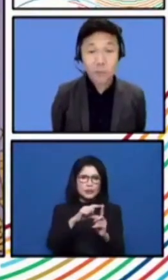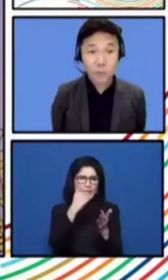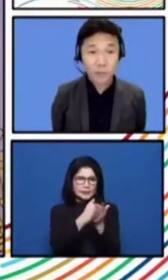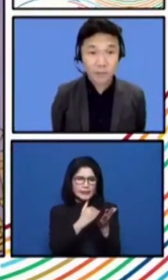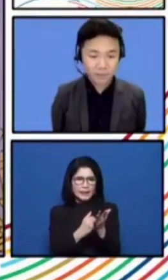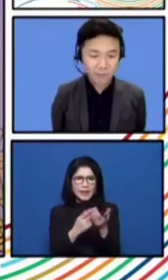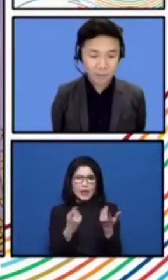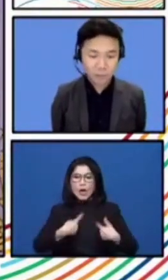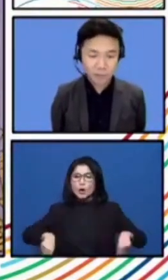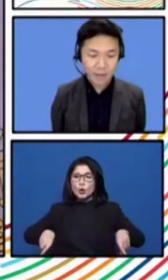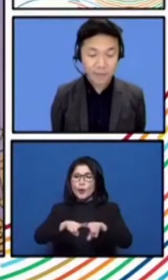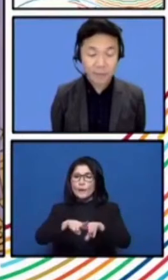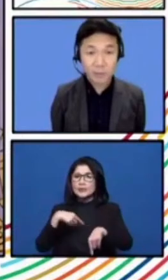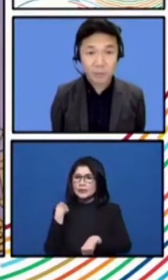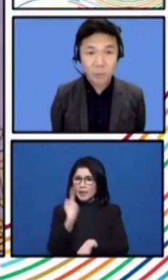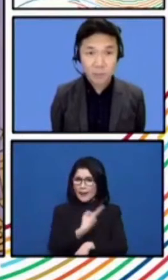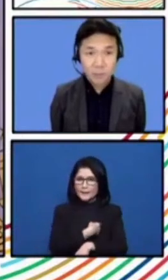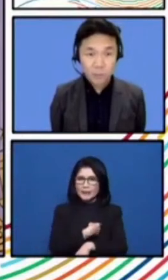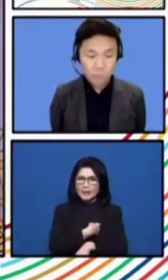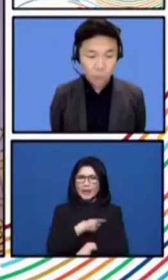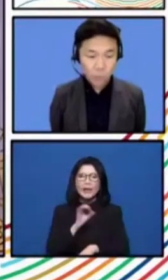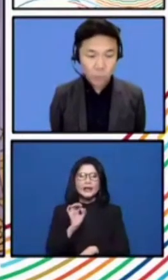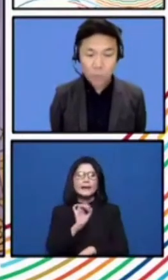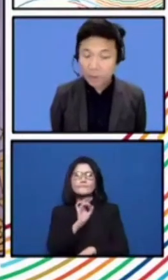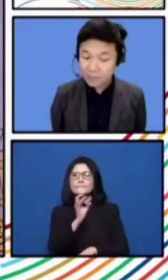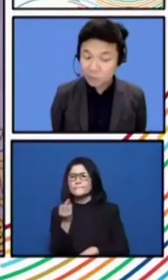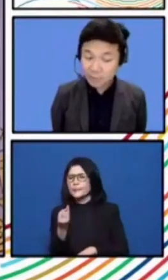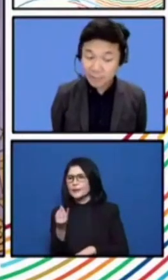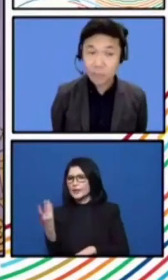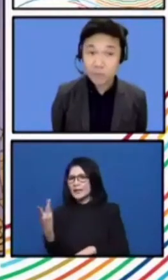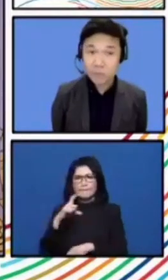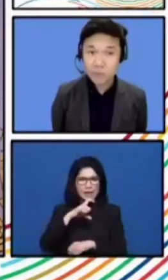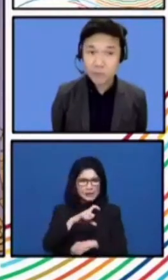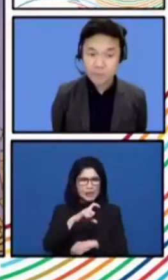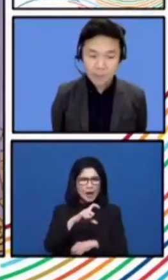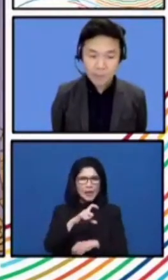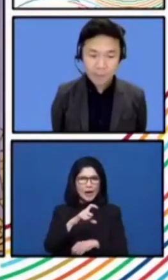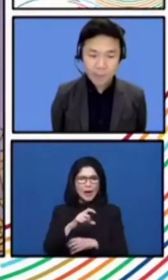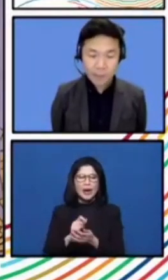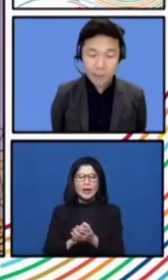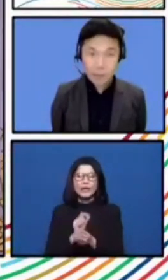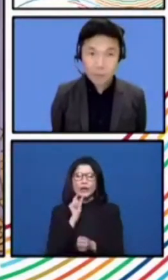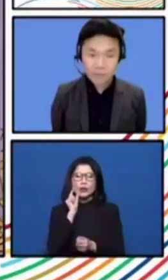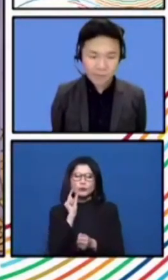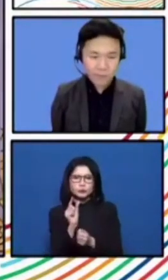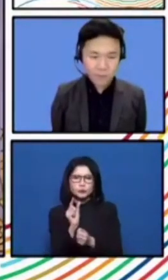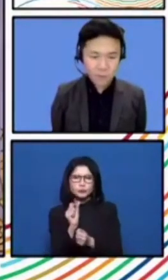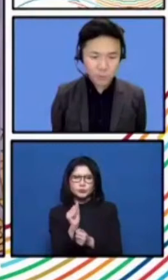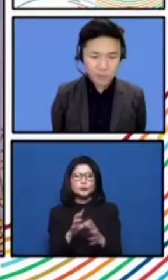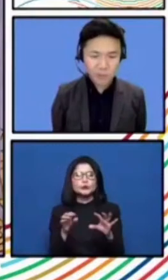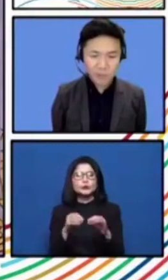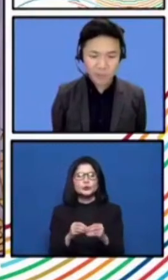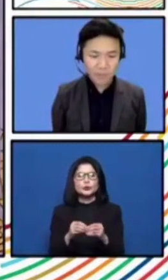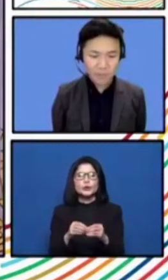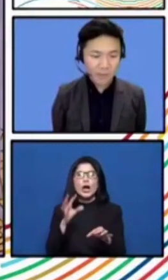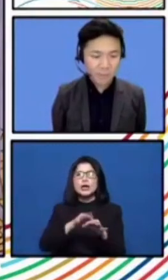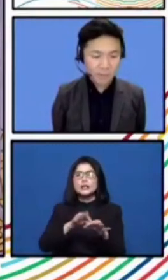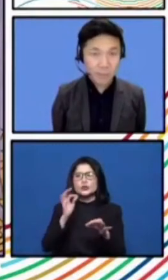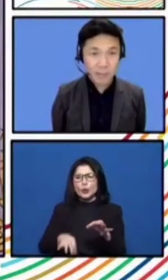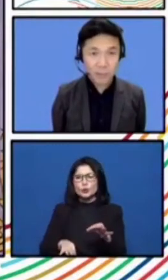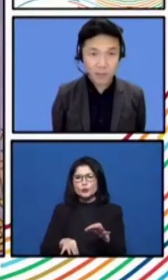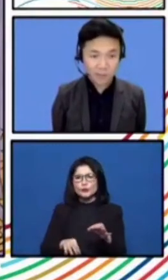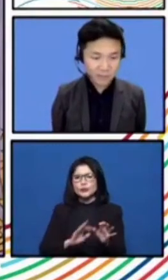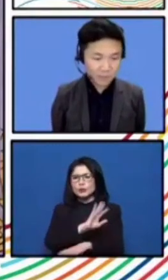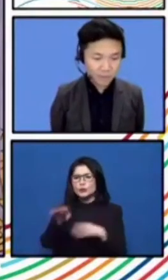constructive solution efforts to all relevant stakeholders and by using various instruments that have been developed